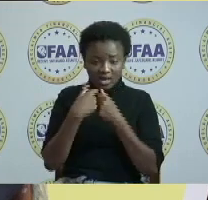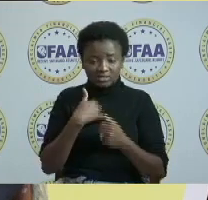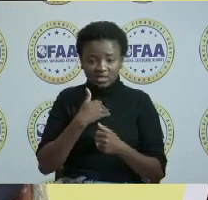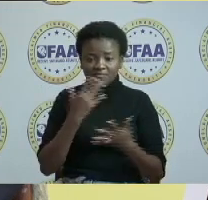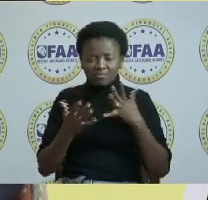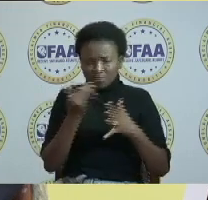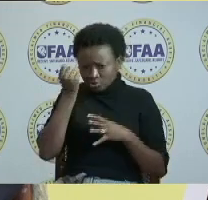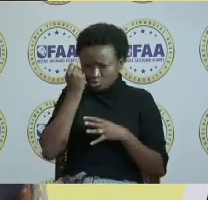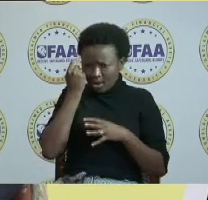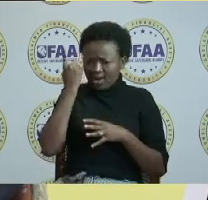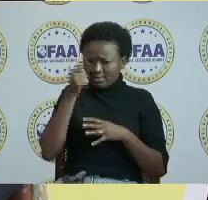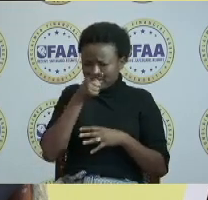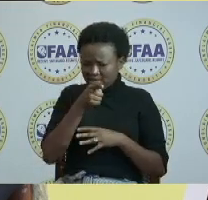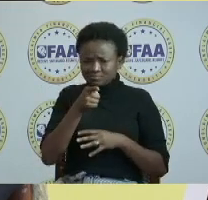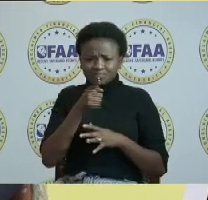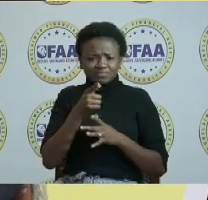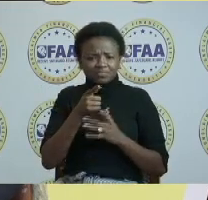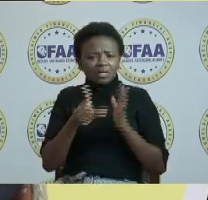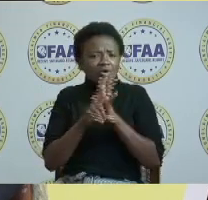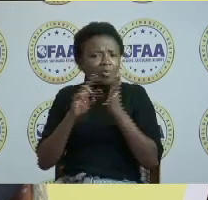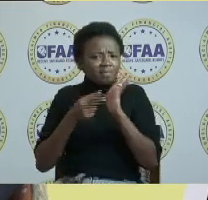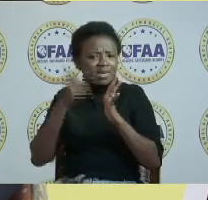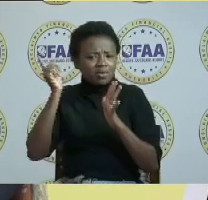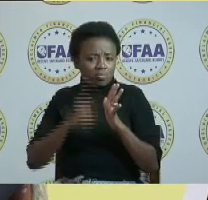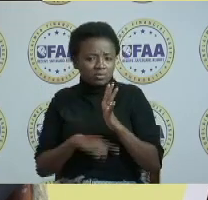to interpret that piece of legislation